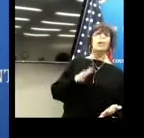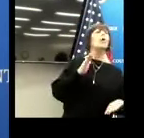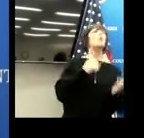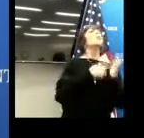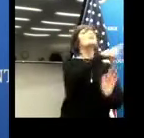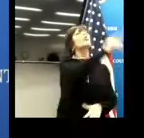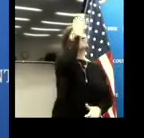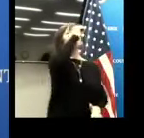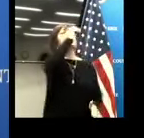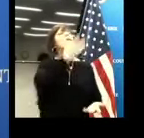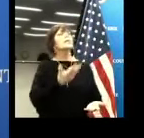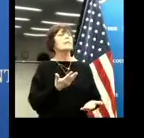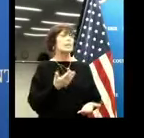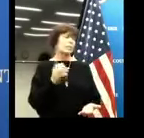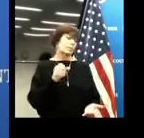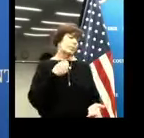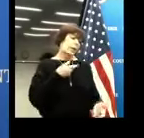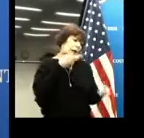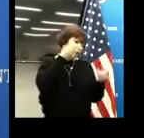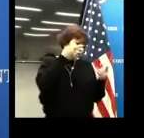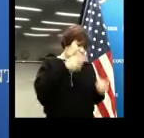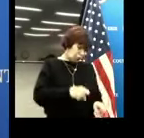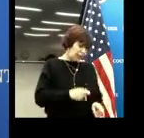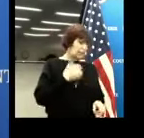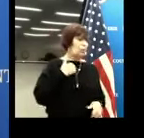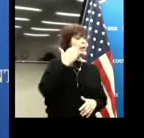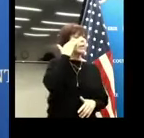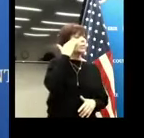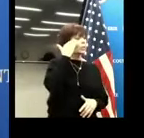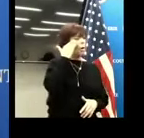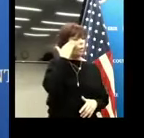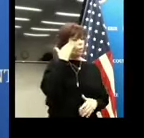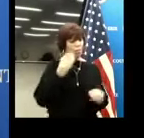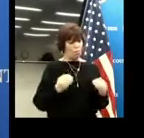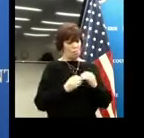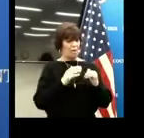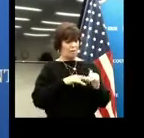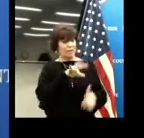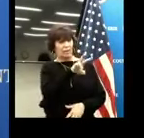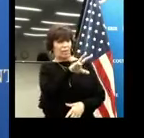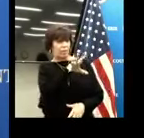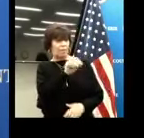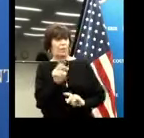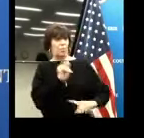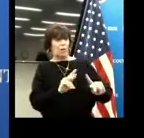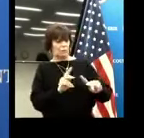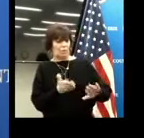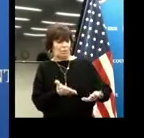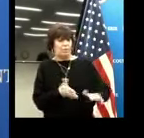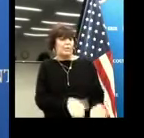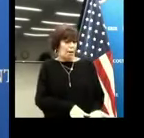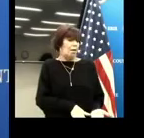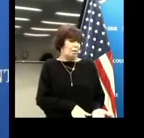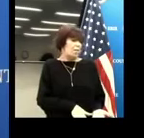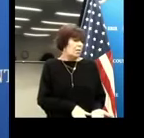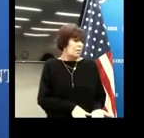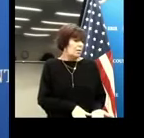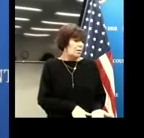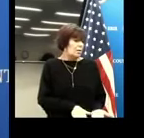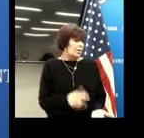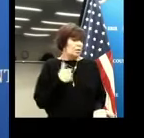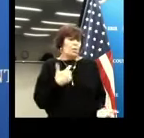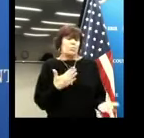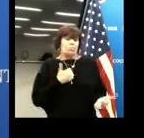Well, I certainly agree with you that we know that unfortunately more than 750 people have lost loved ones, and we always offer our